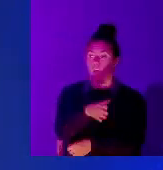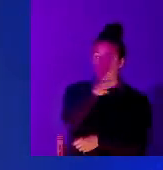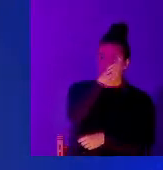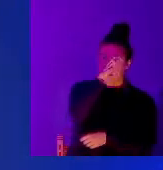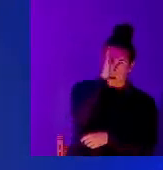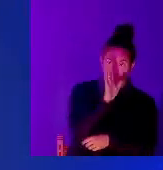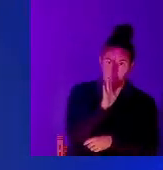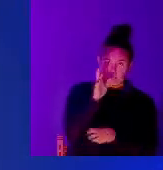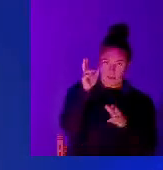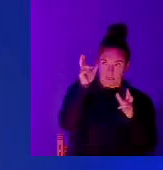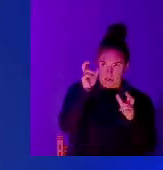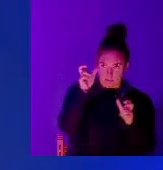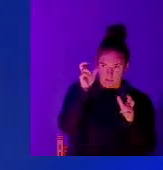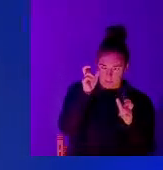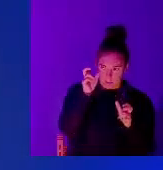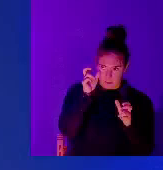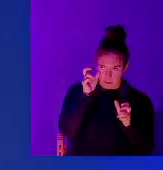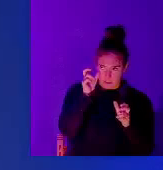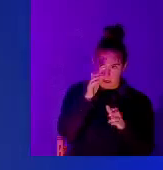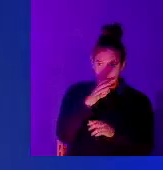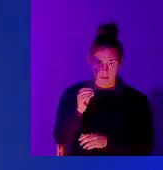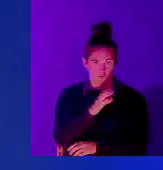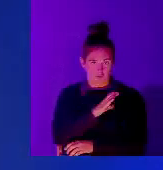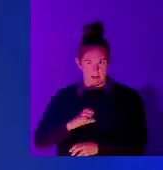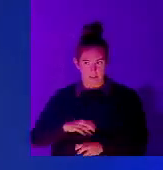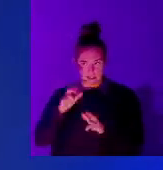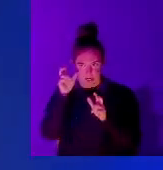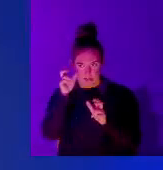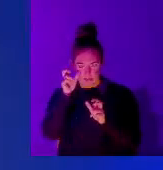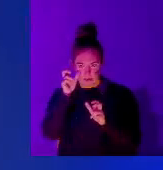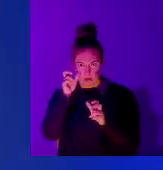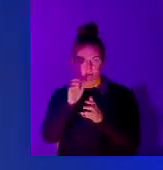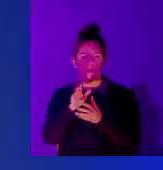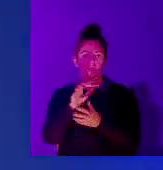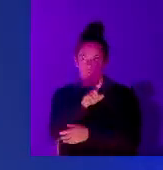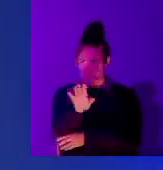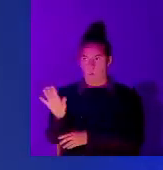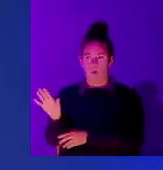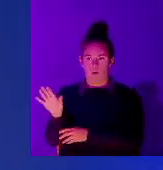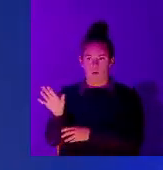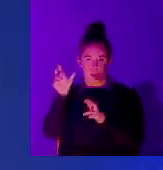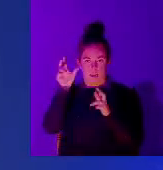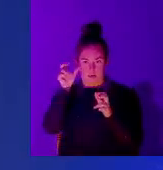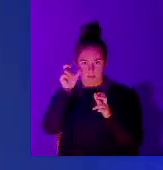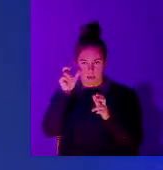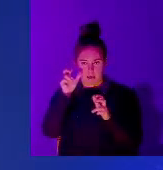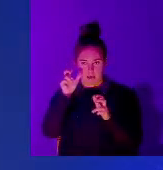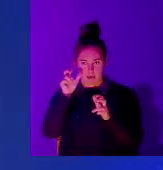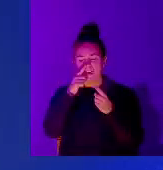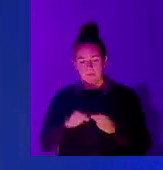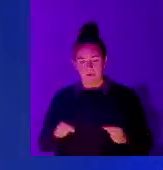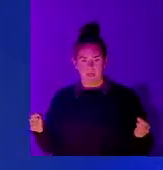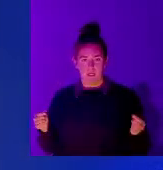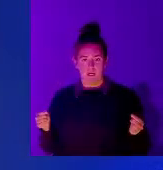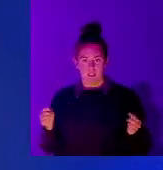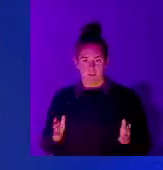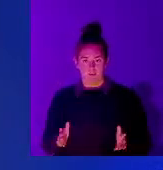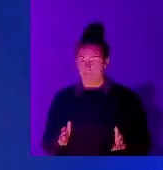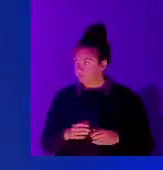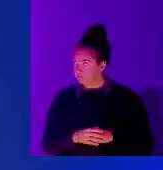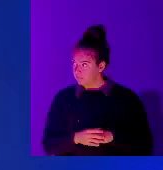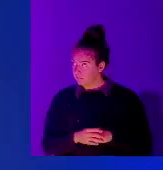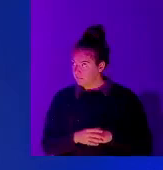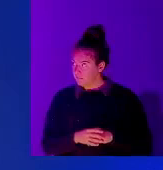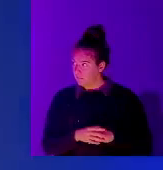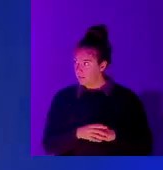enemy. He has been striving to exalt himself to God's throne since the time he was known